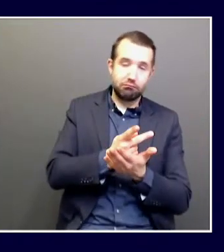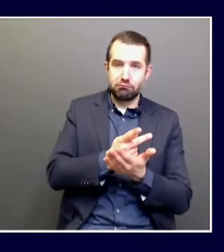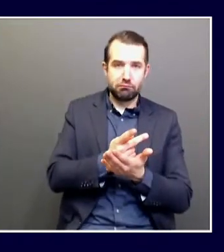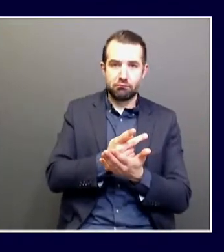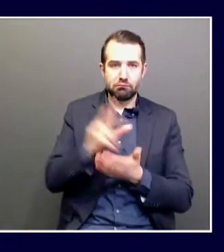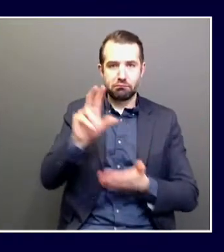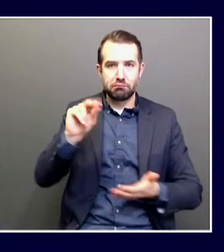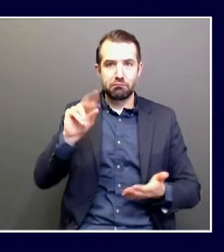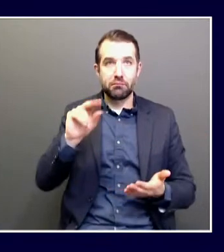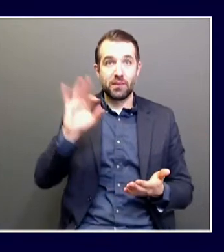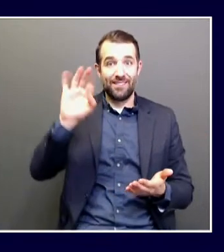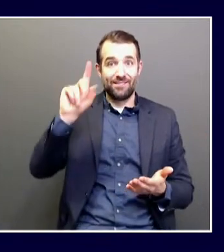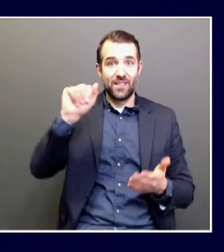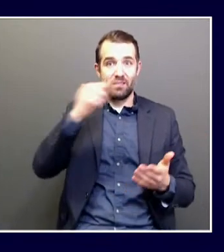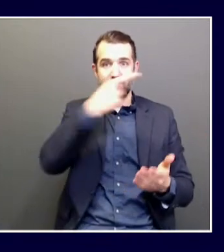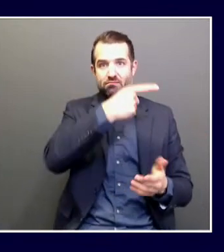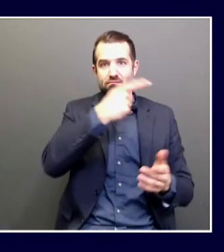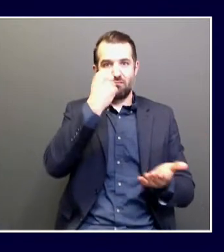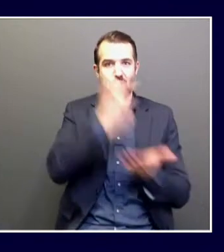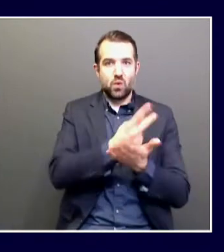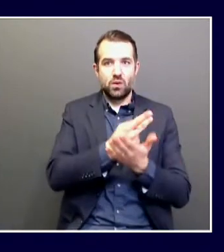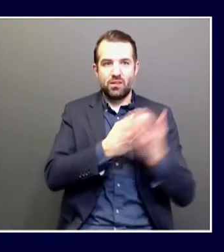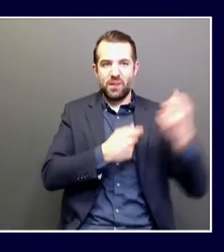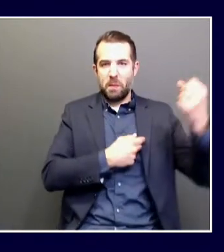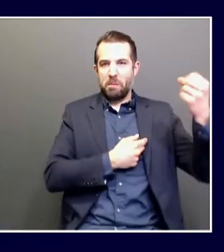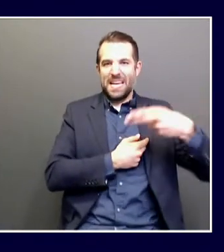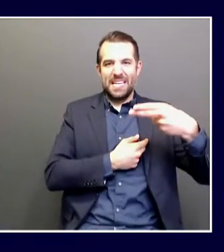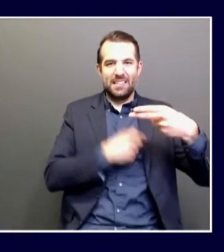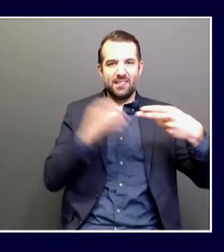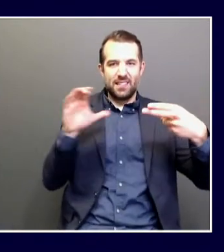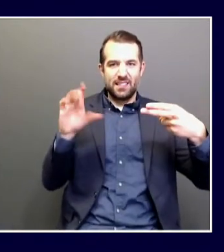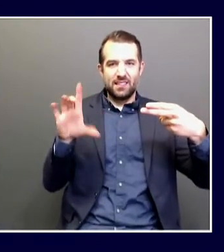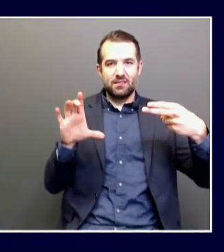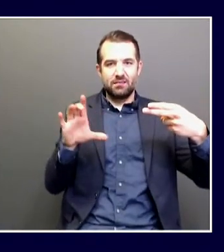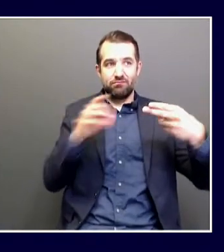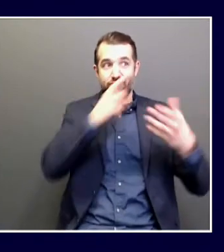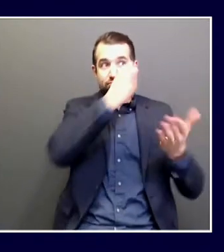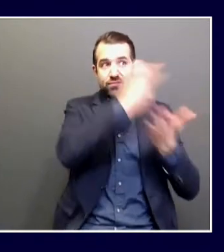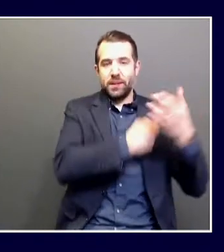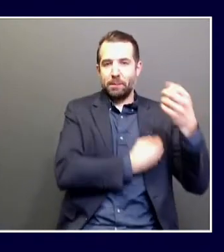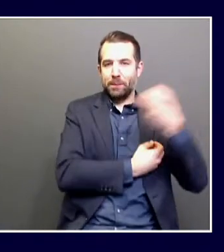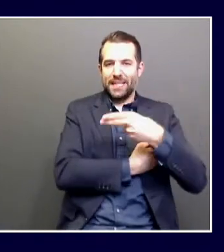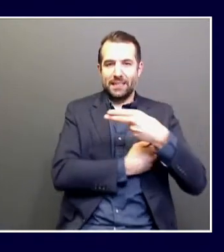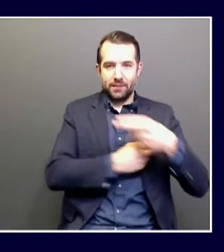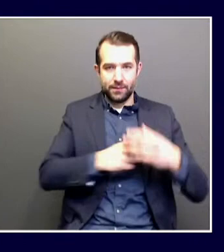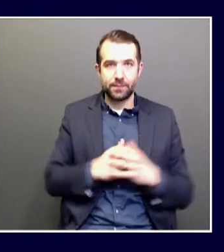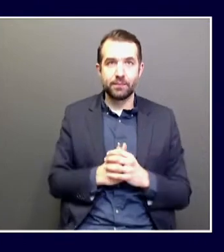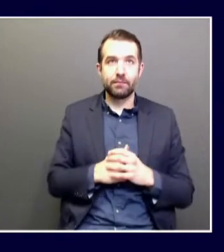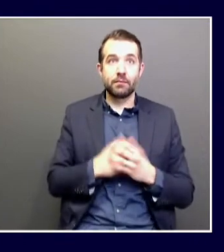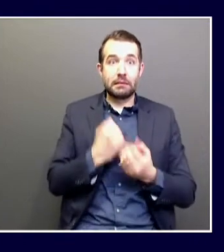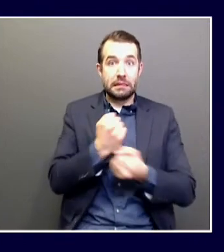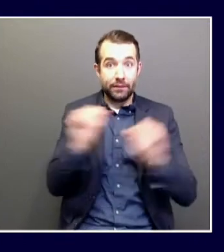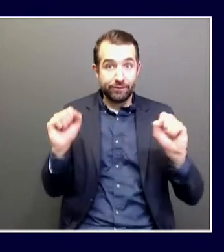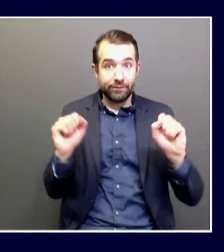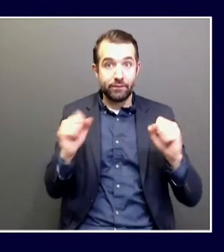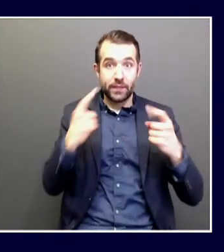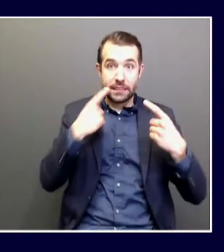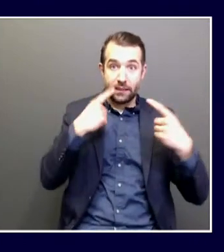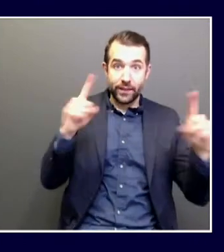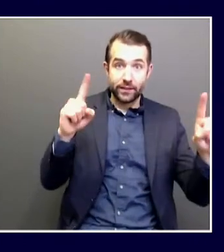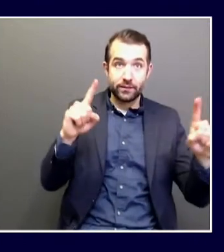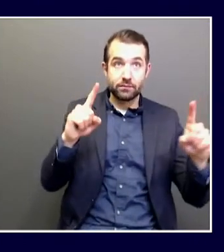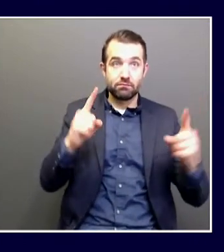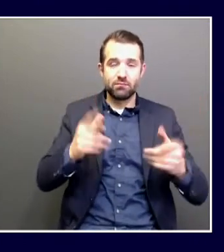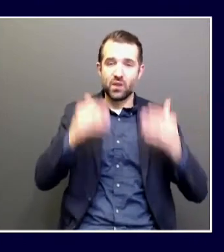this vaccine booster for 12 to 15-year-olds is safe, effective, and indicated. We didn't see a reason to wait. Okay, great.